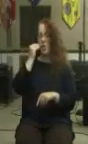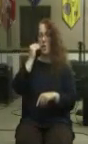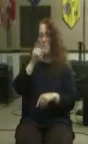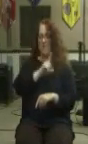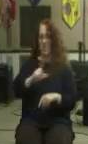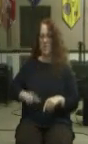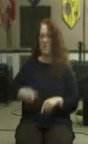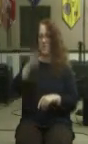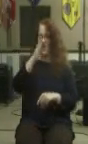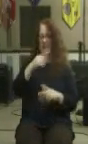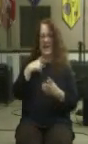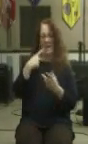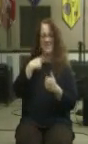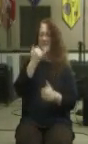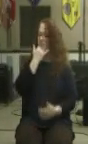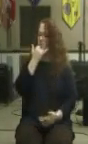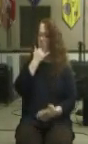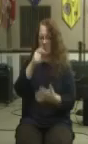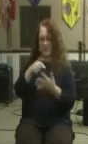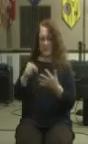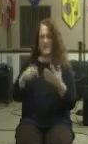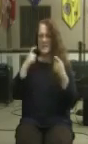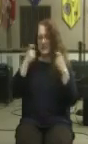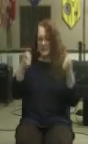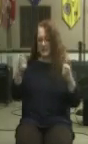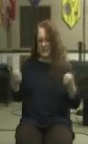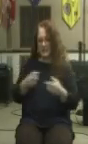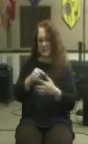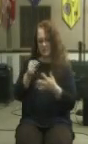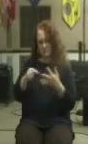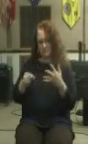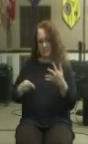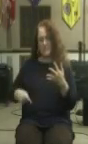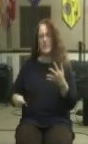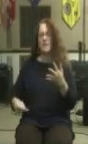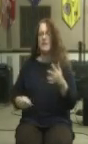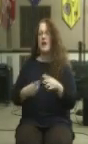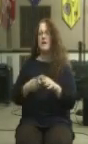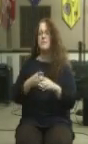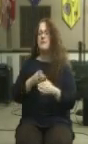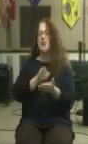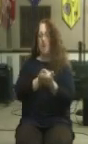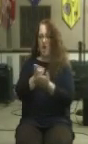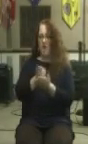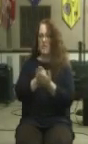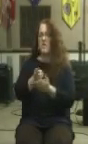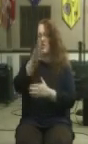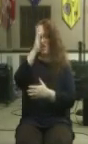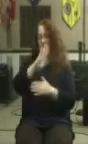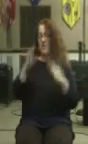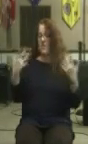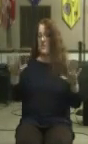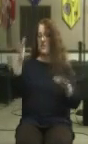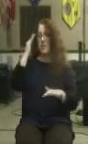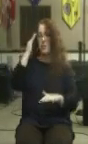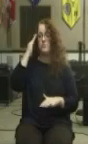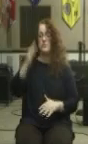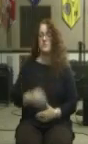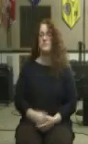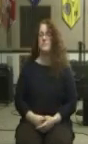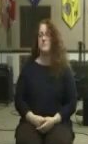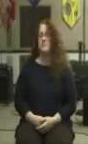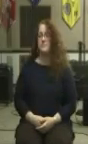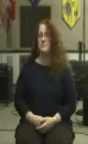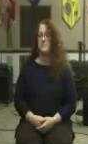I'm active. Go home, Lord God, I have this hang up and this hang up and this hang up about these type of people and these type of people. And come on and be honest, because God